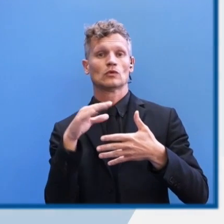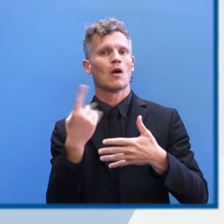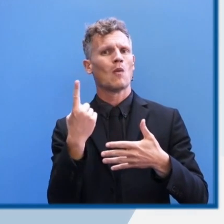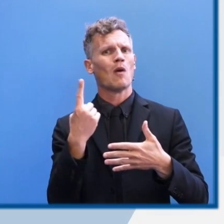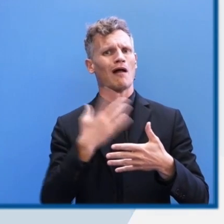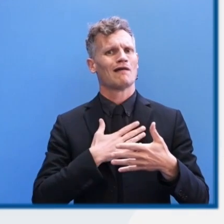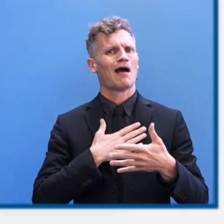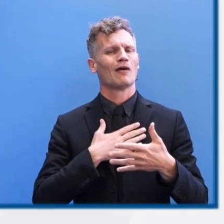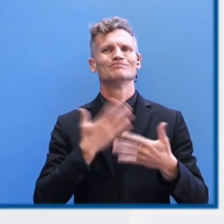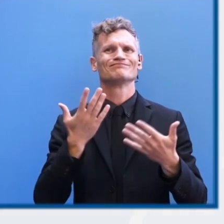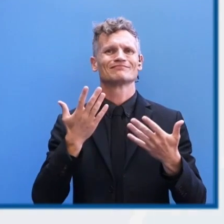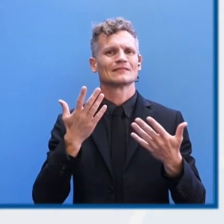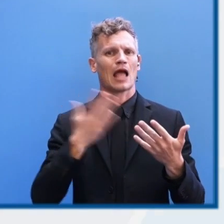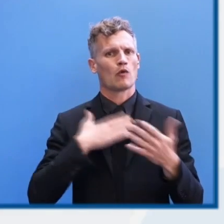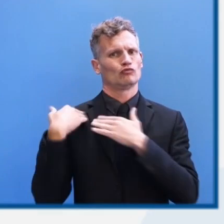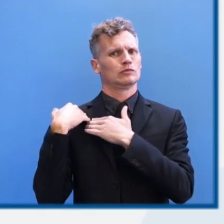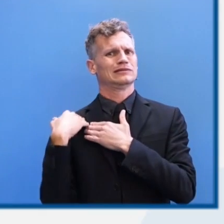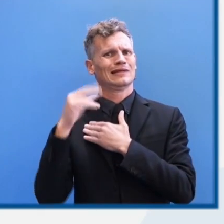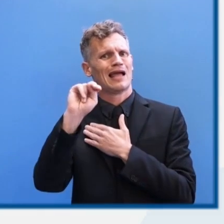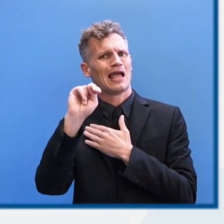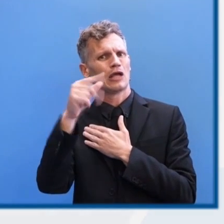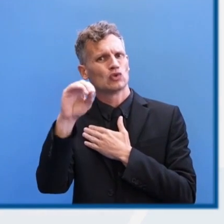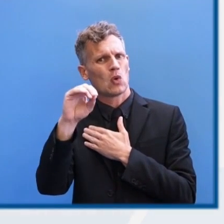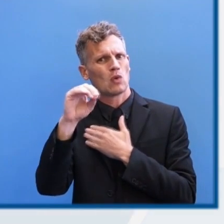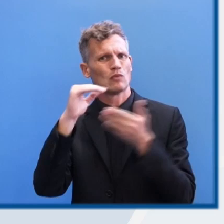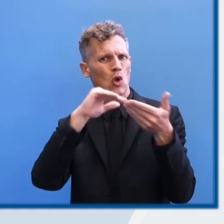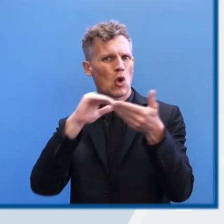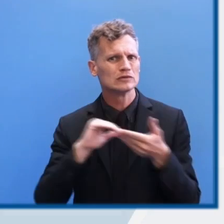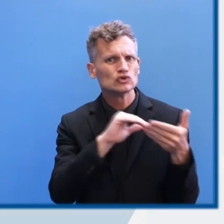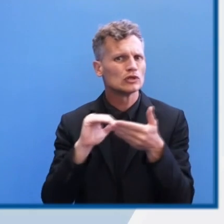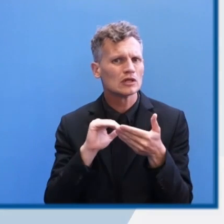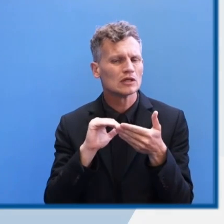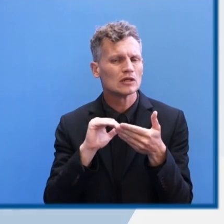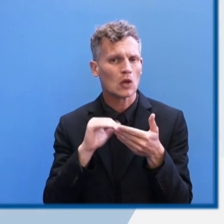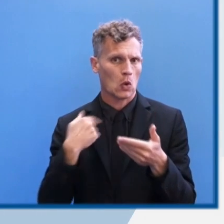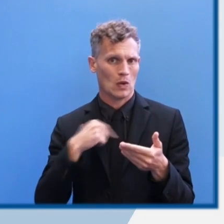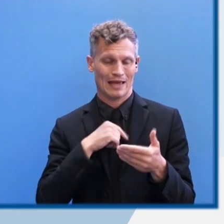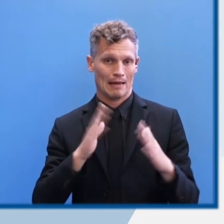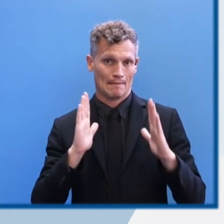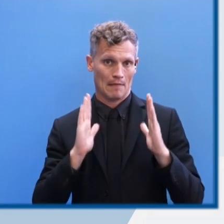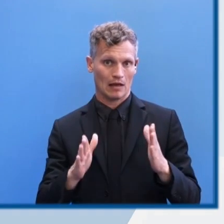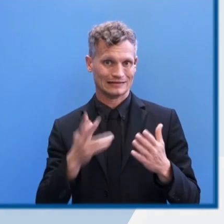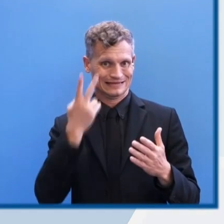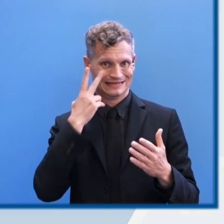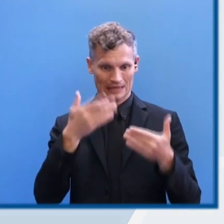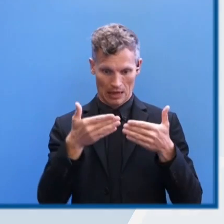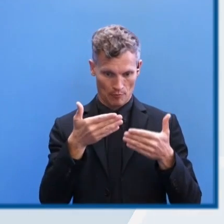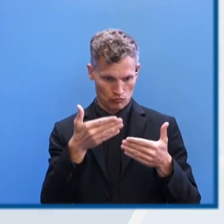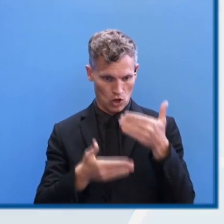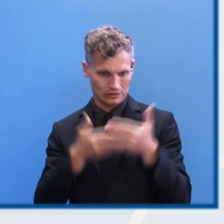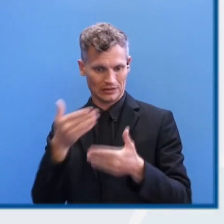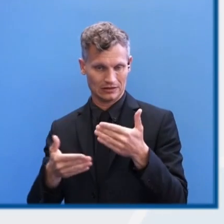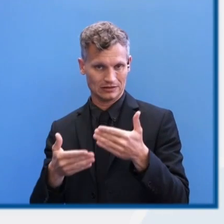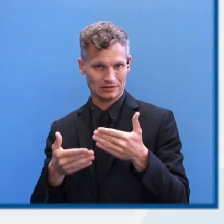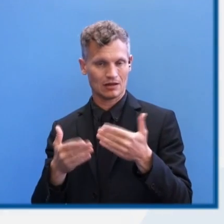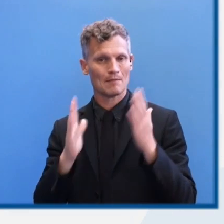equipped to facilitate a process and unpack the various levels of vulnerability, because we know